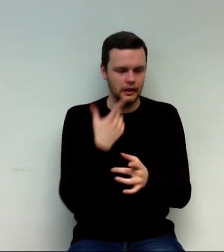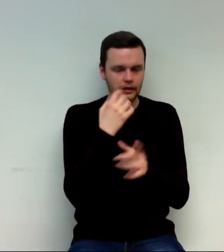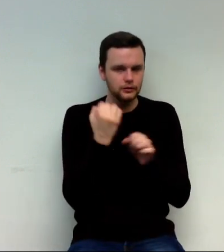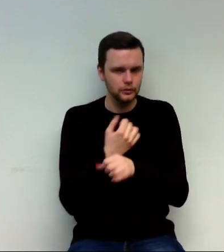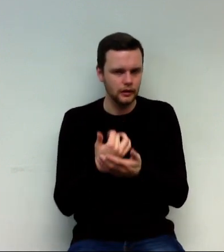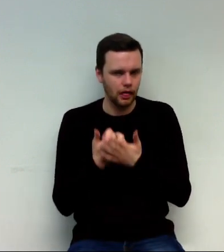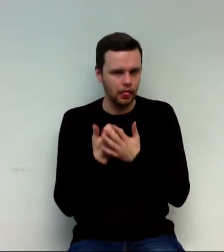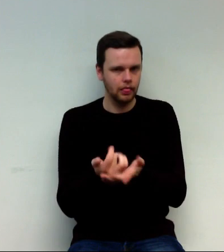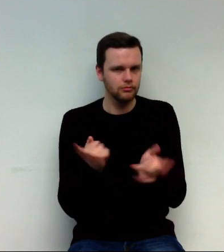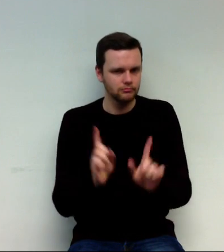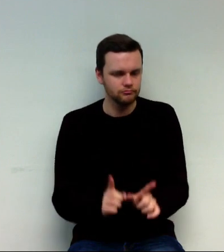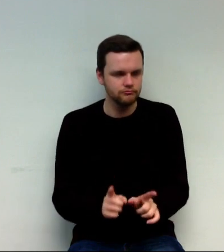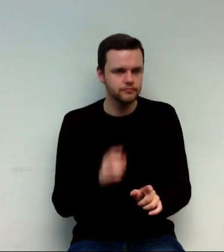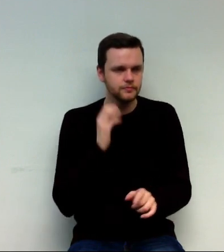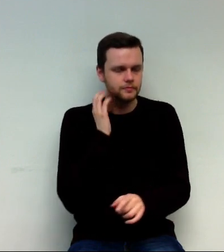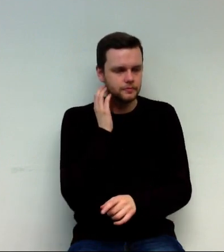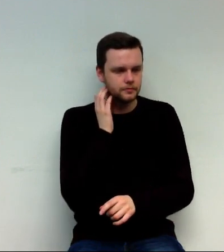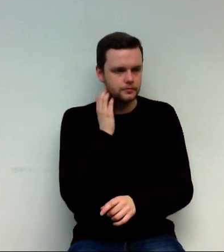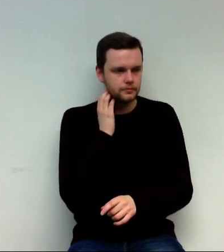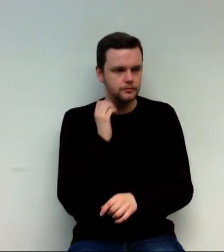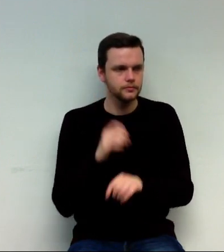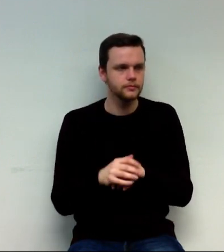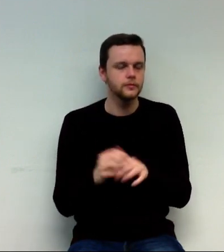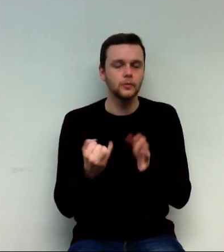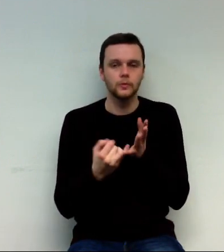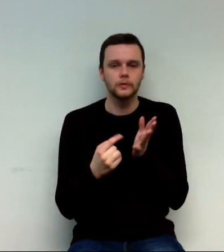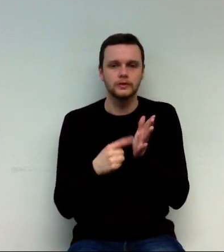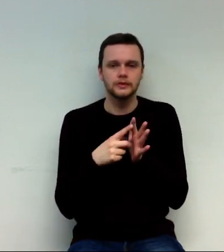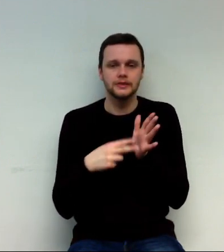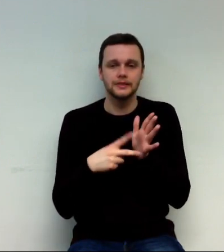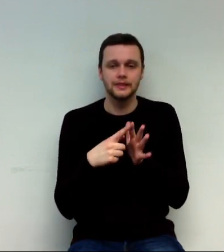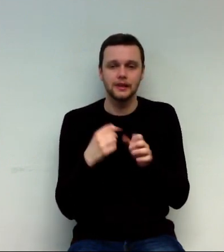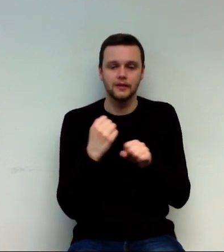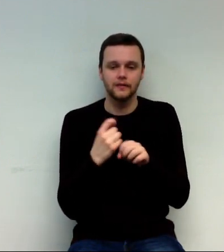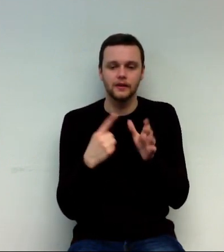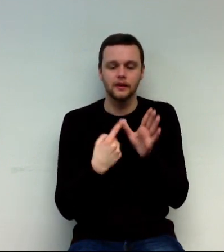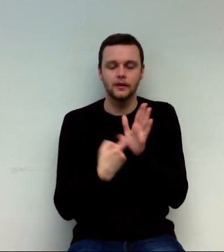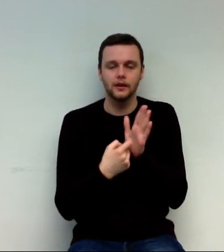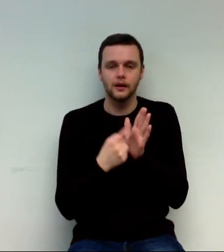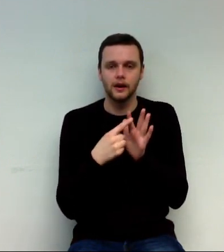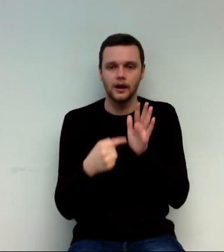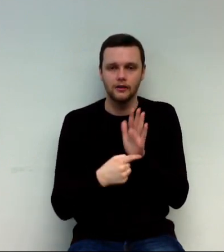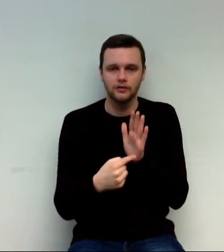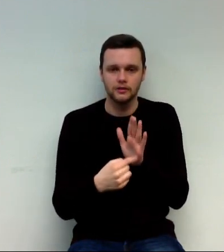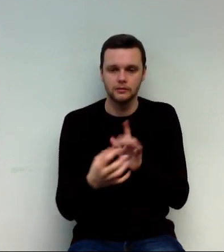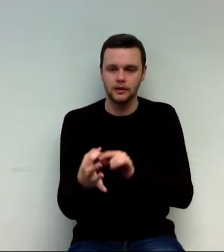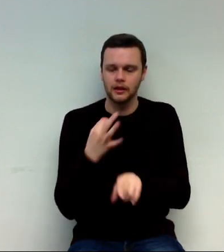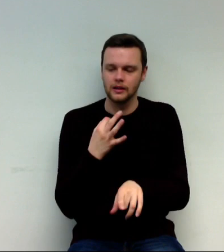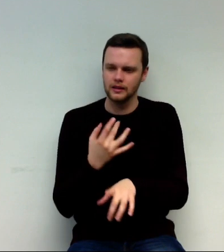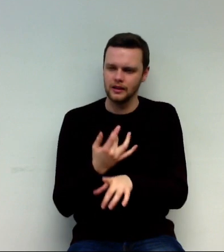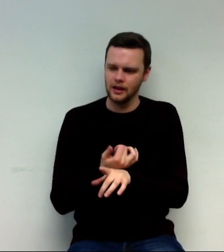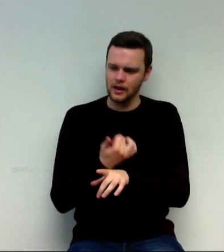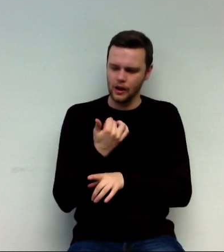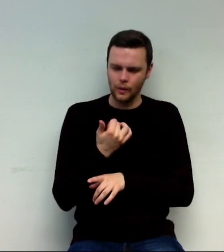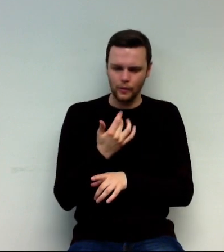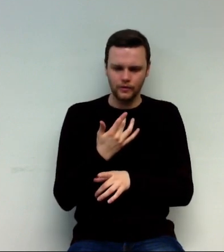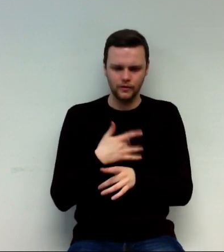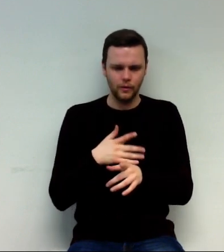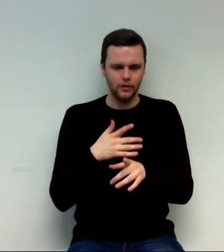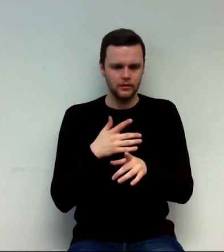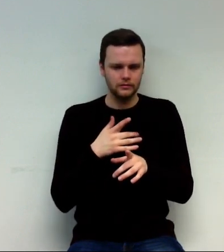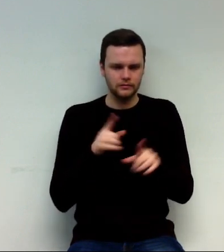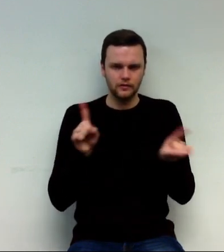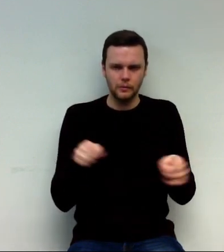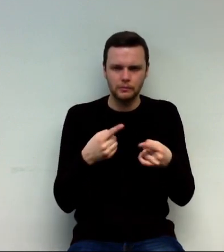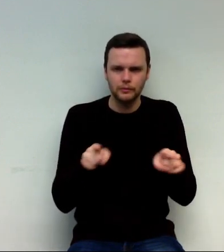or indeed who else can help. So Steve Garrett has asked, do we have any tips to make a music show more attractive and useful for blind